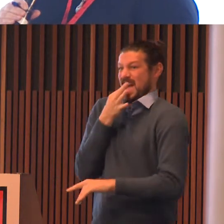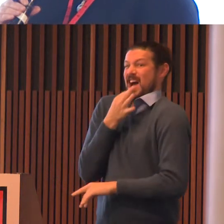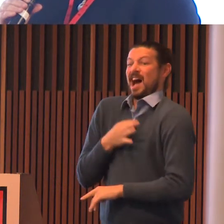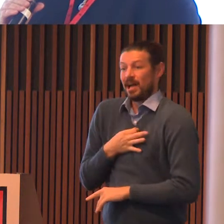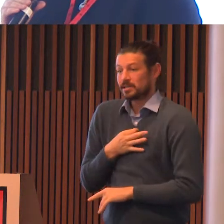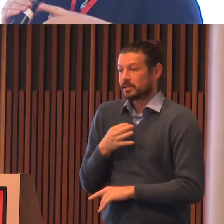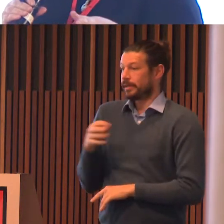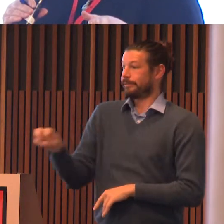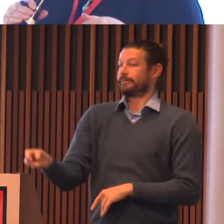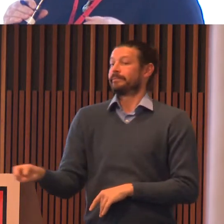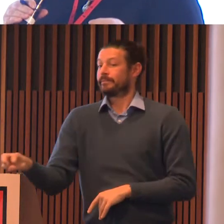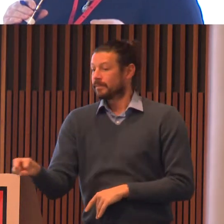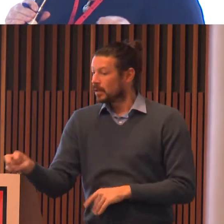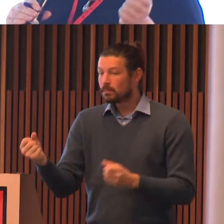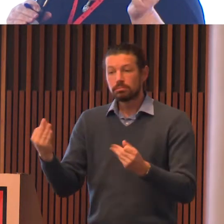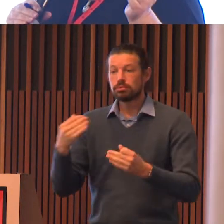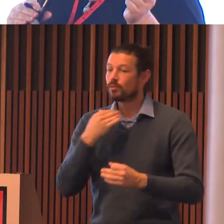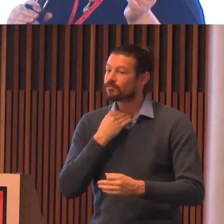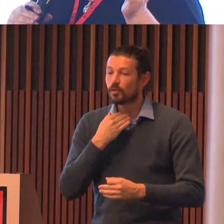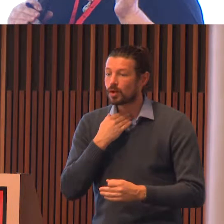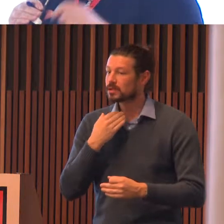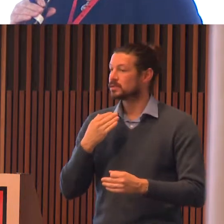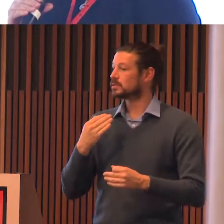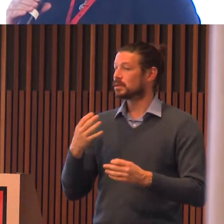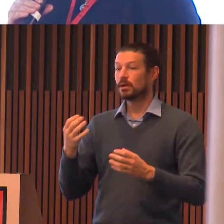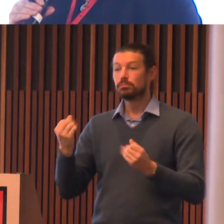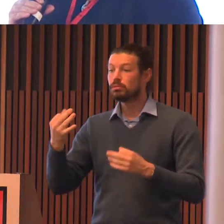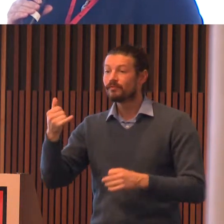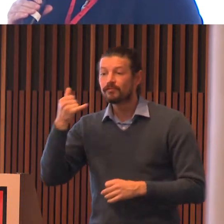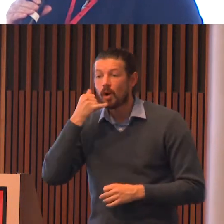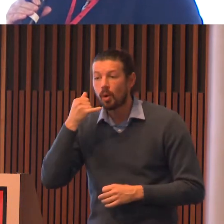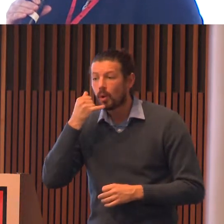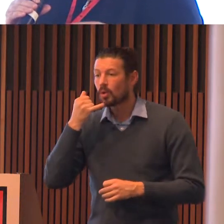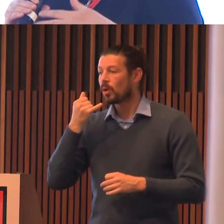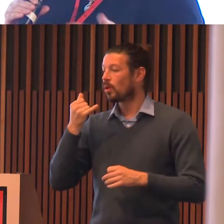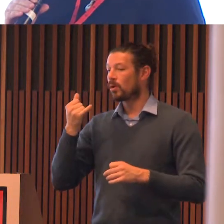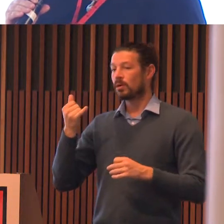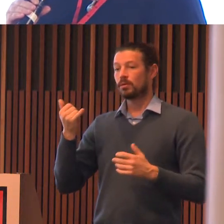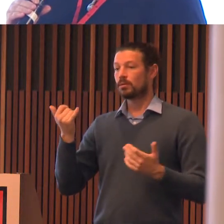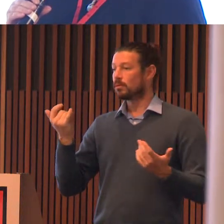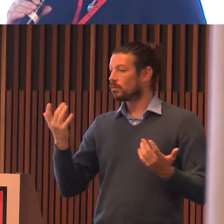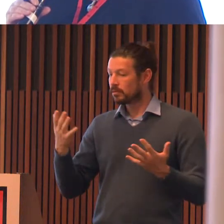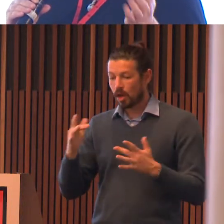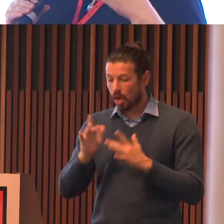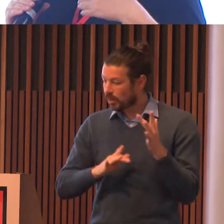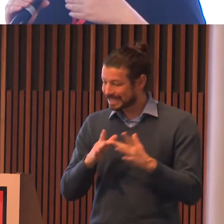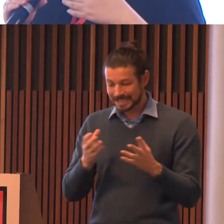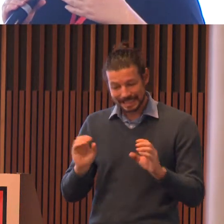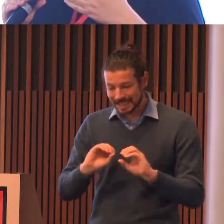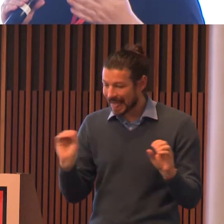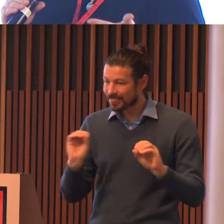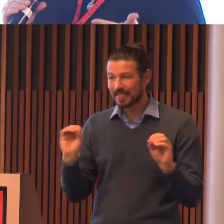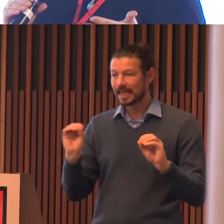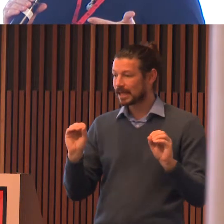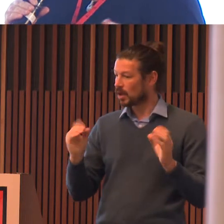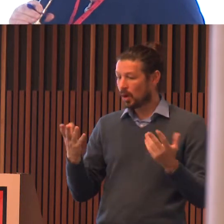those people that don't have a voice, those people that don't have a phone, those people that aren't online, those people that